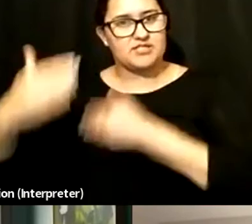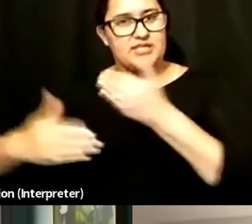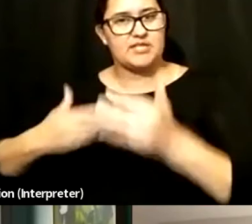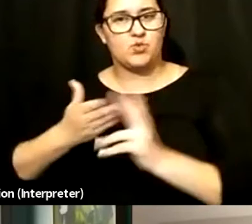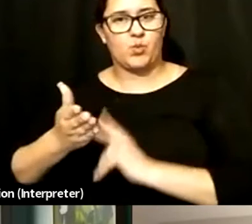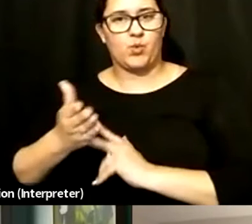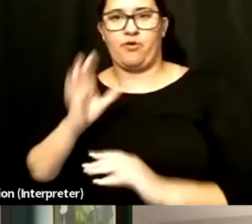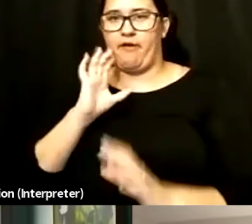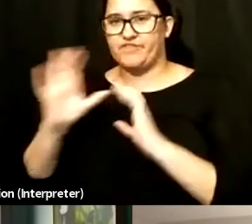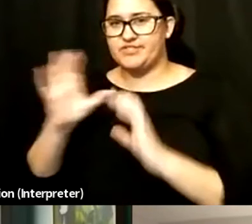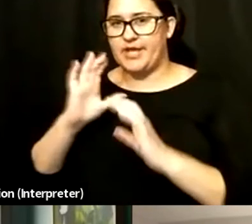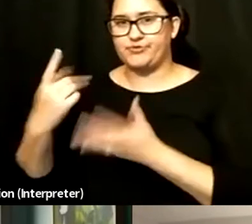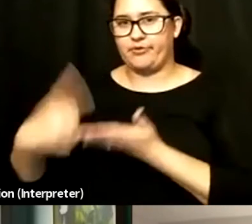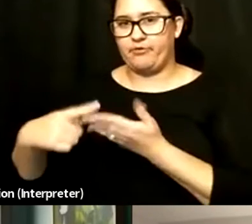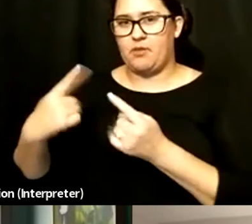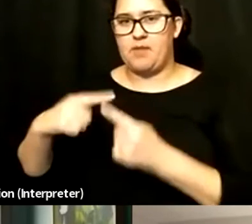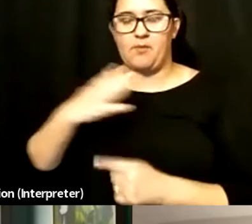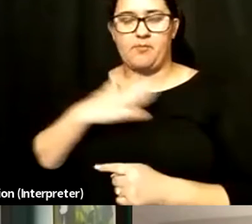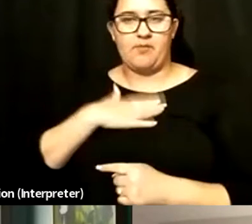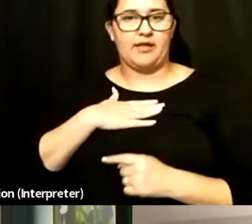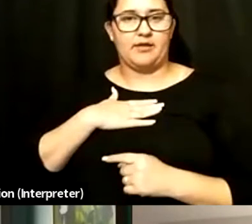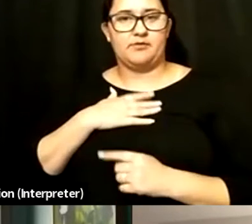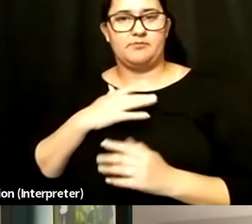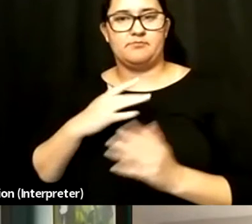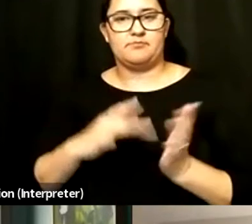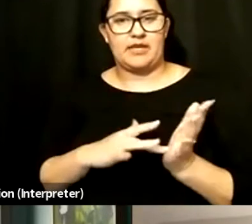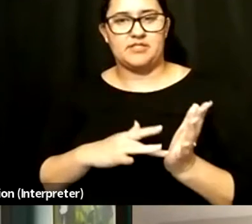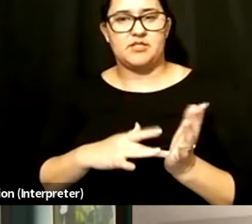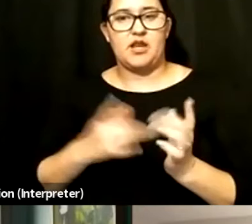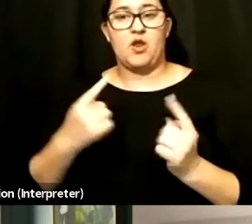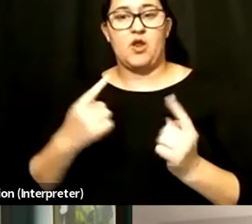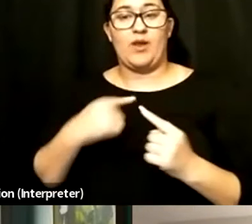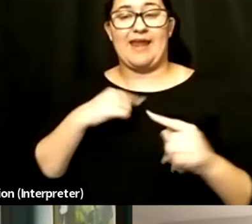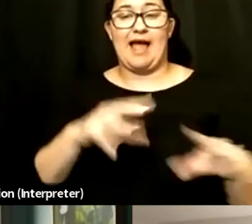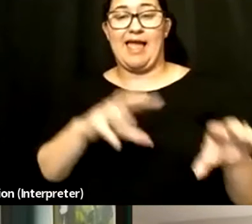so, um, when I left